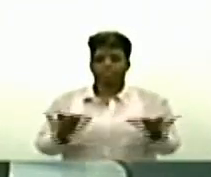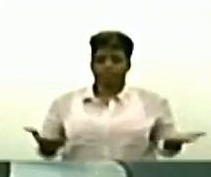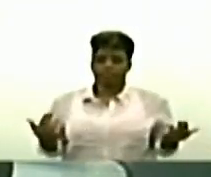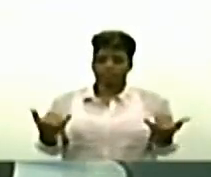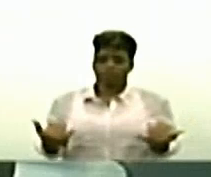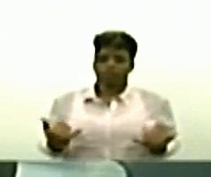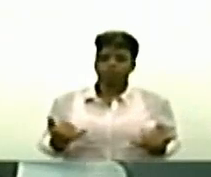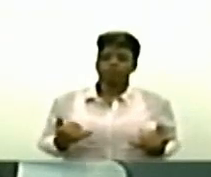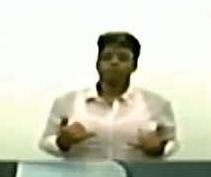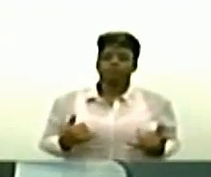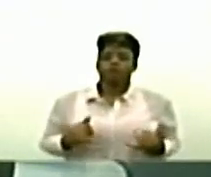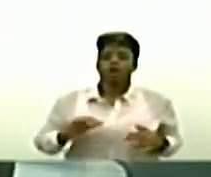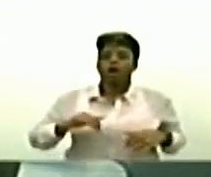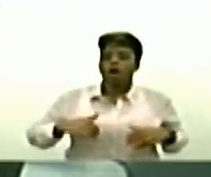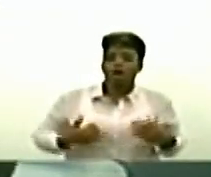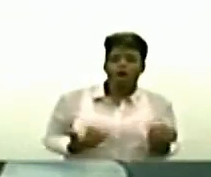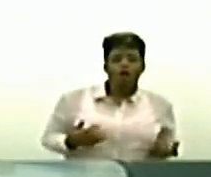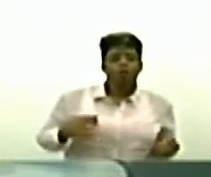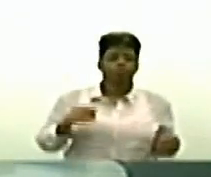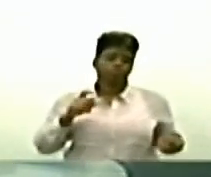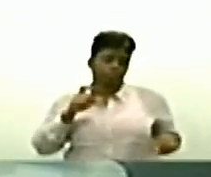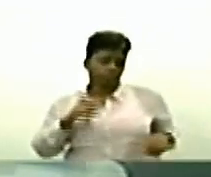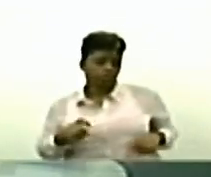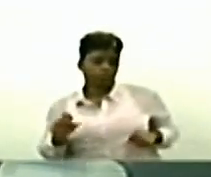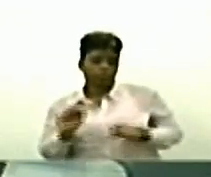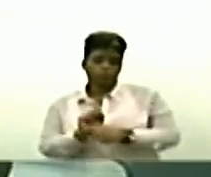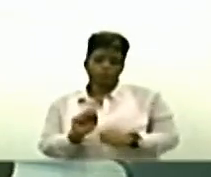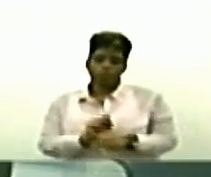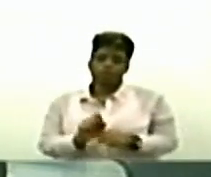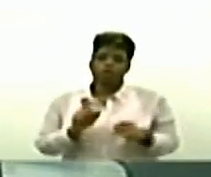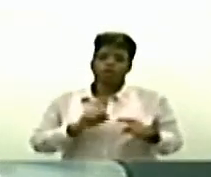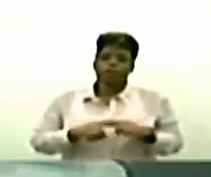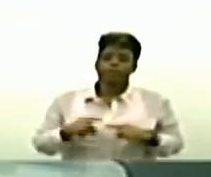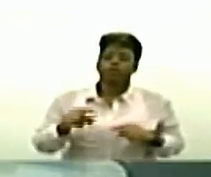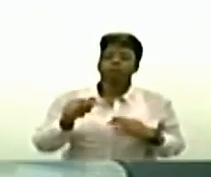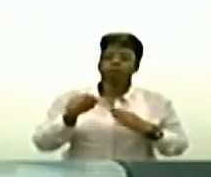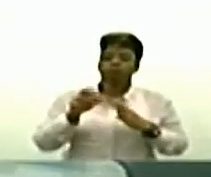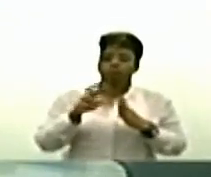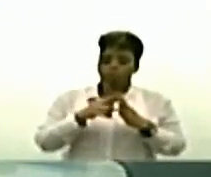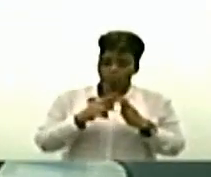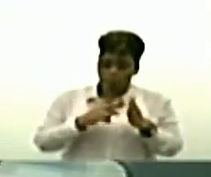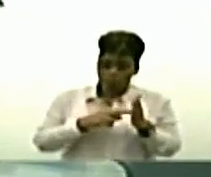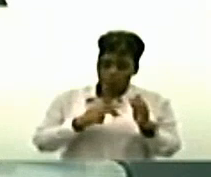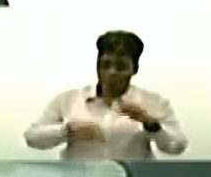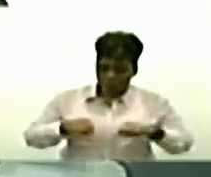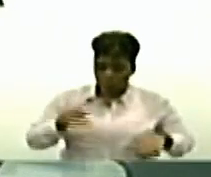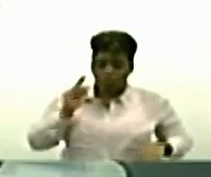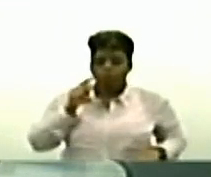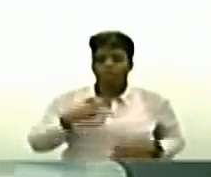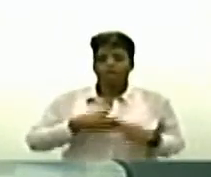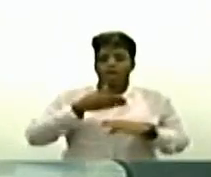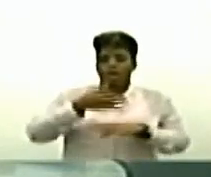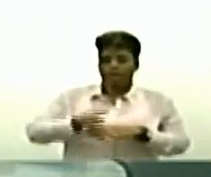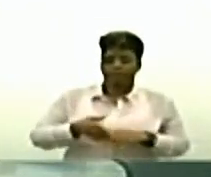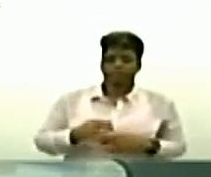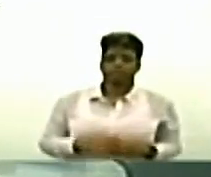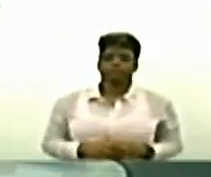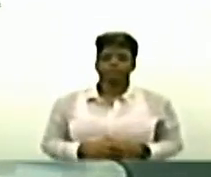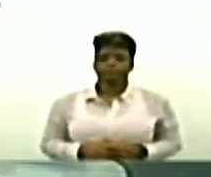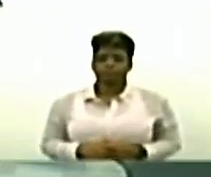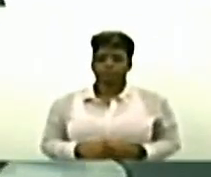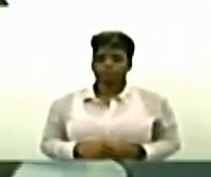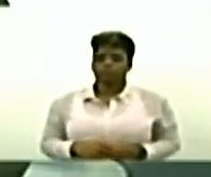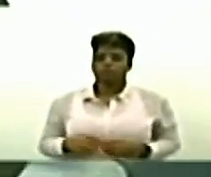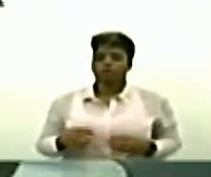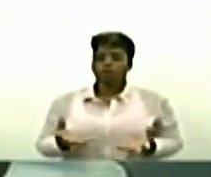how the wardens are to operate, but regulations will come thereafter to deal with some of the specific issues. So, Mr. President, I